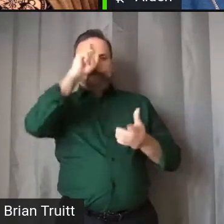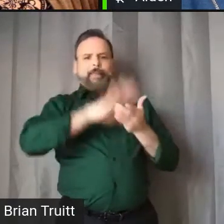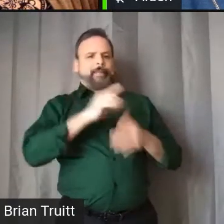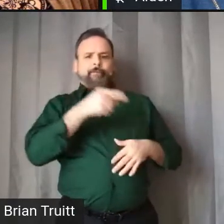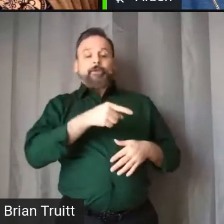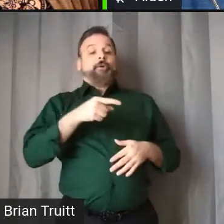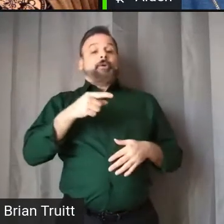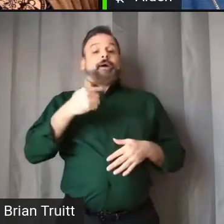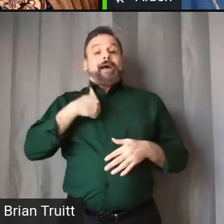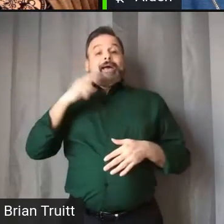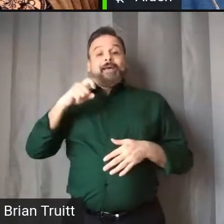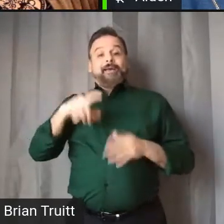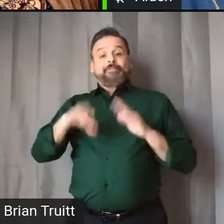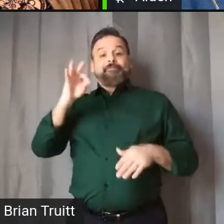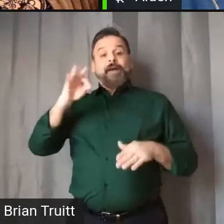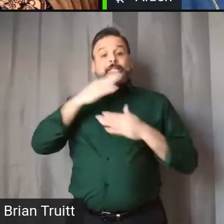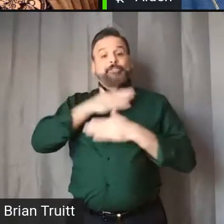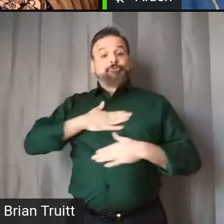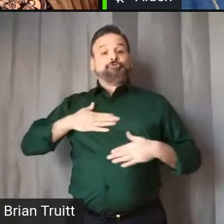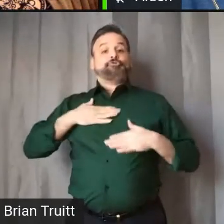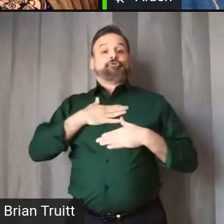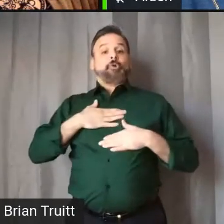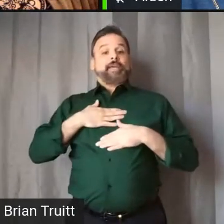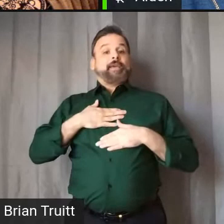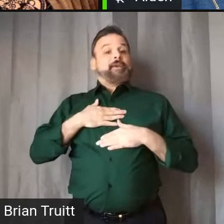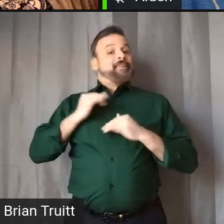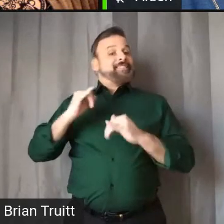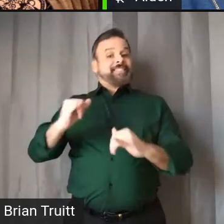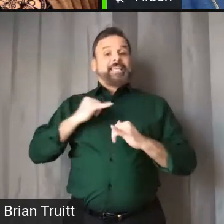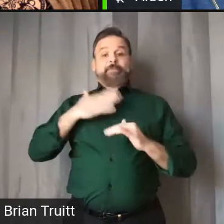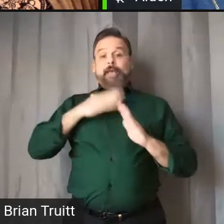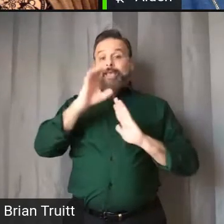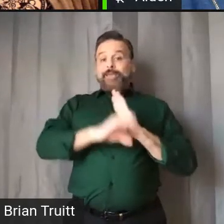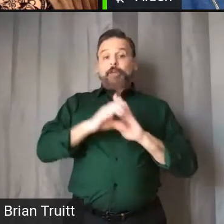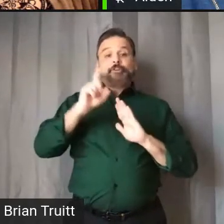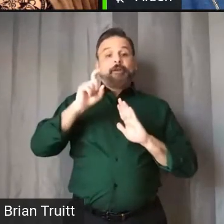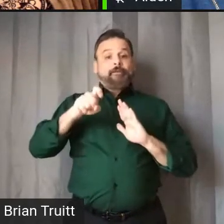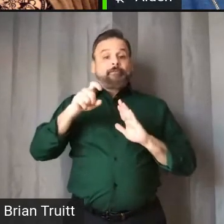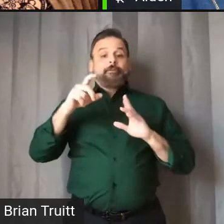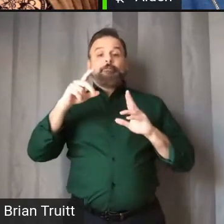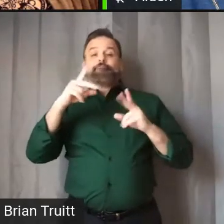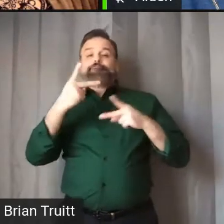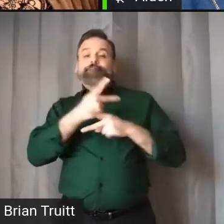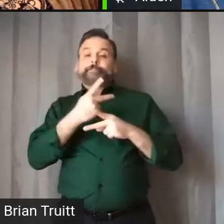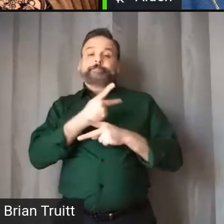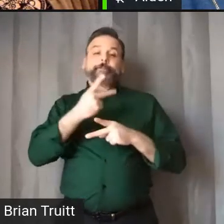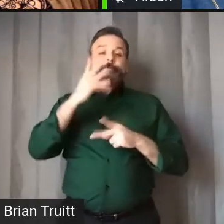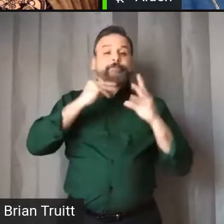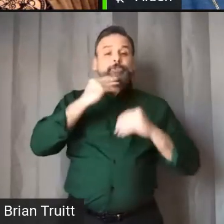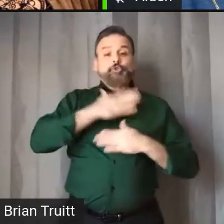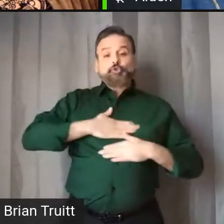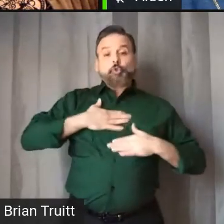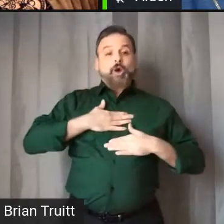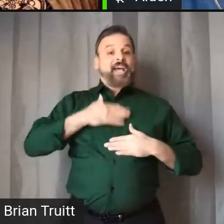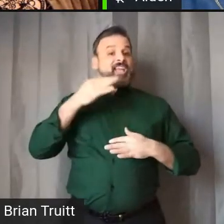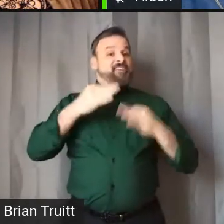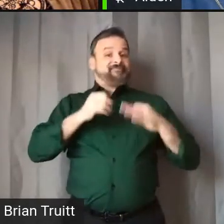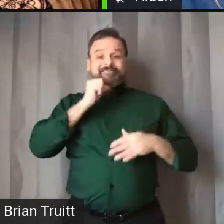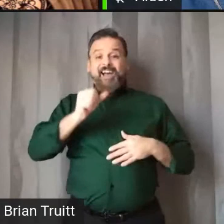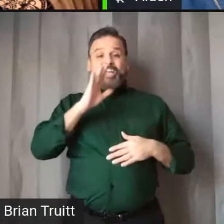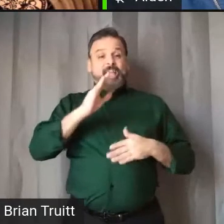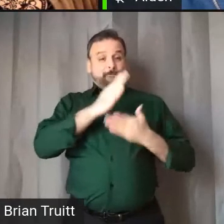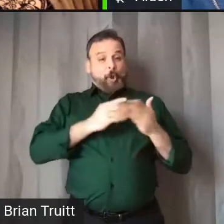I have to find joy in it in the same way that my characters have to find joy in it. Otherwise you start losing that part of your identity, or you